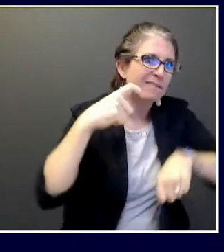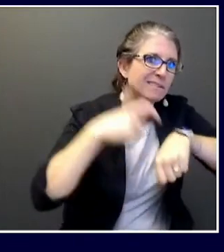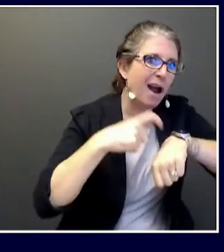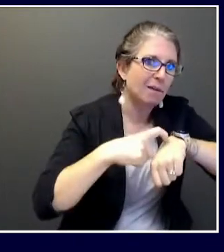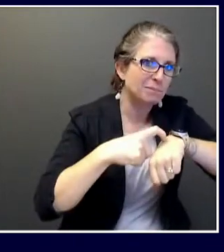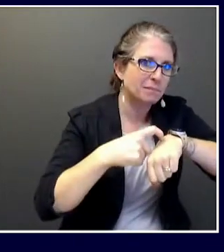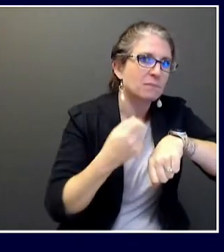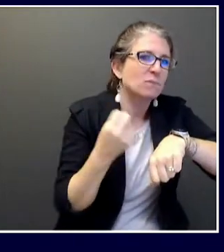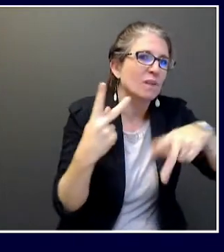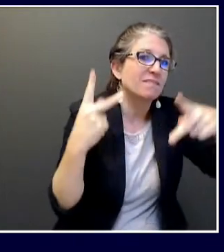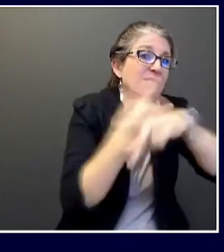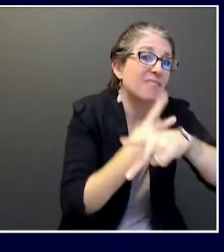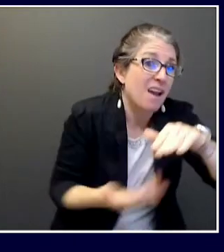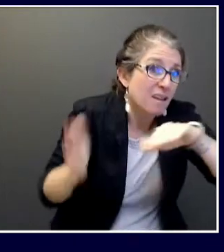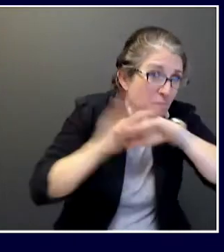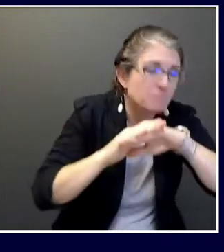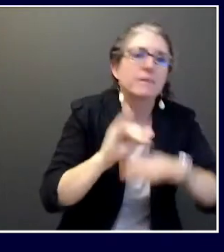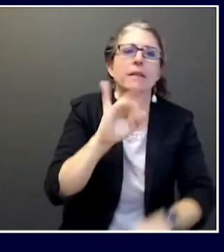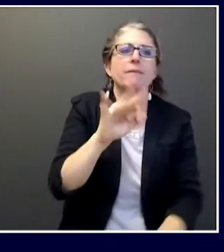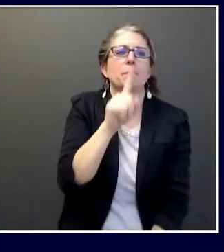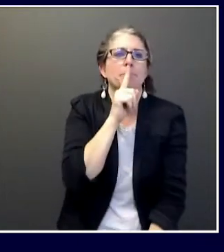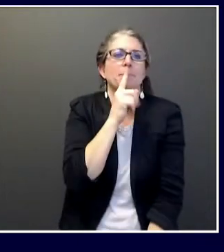compared with those who are vaccinated.